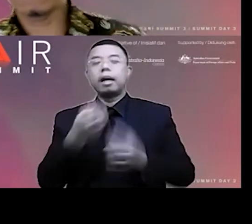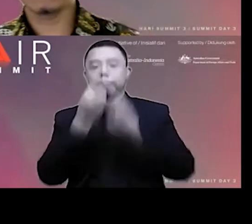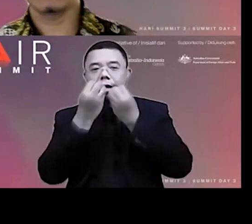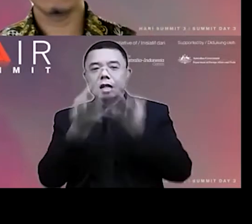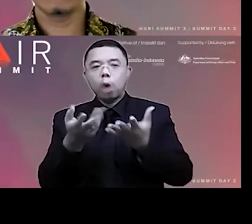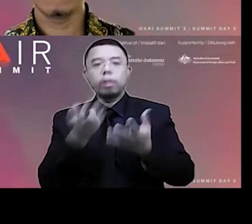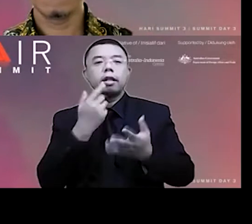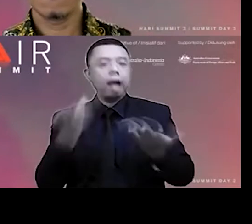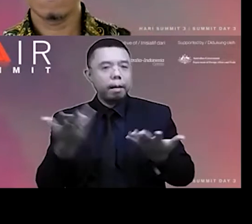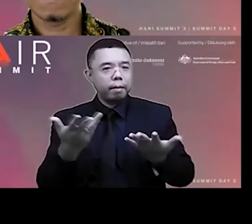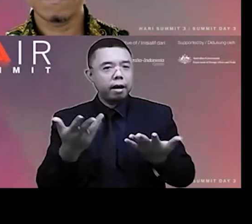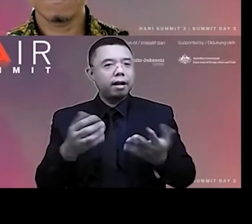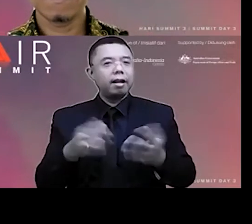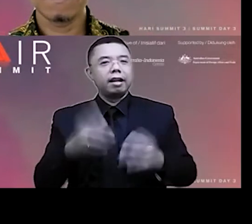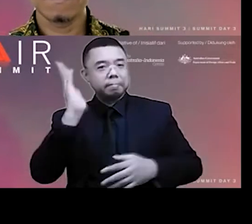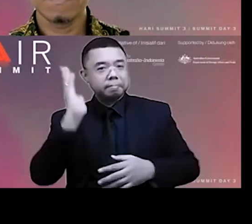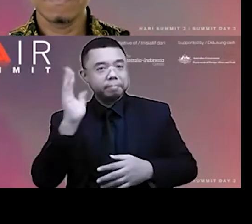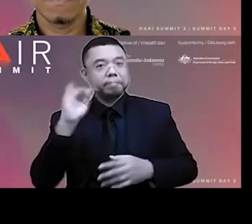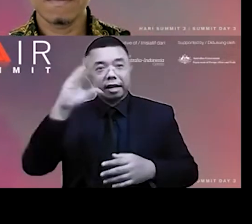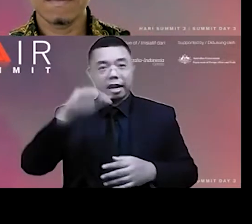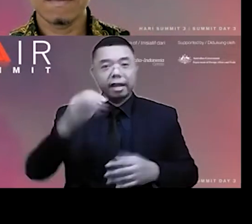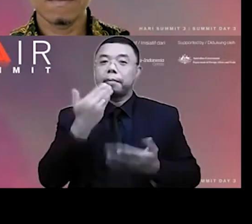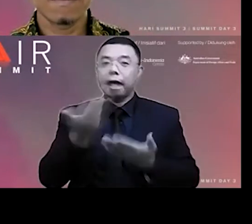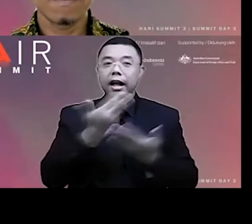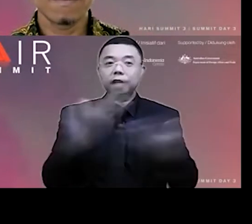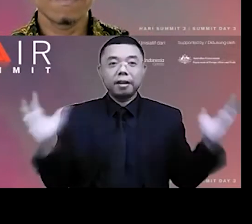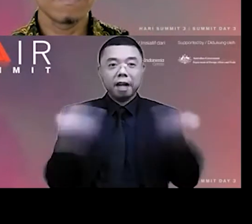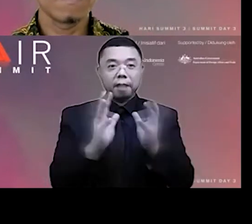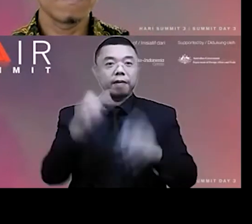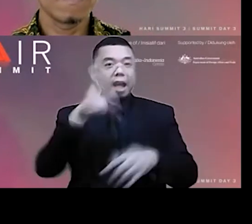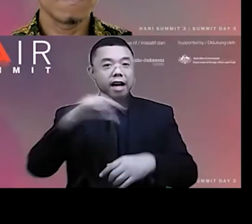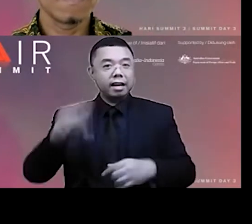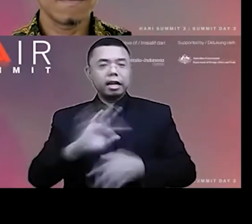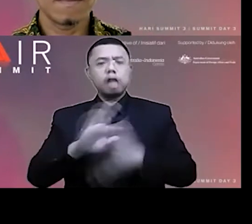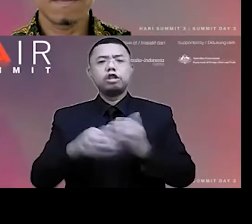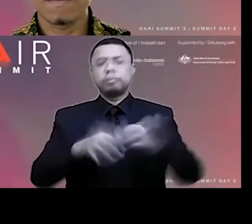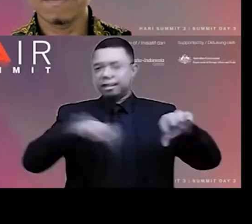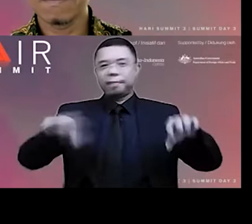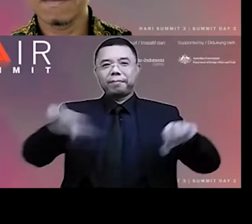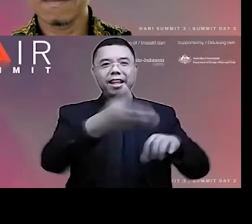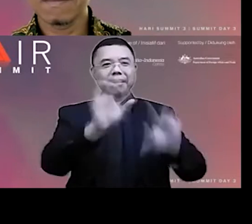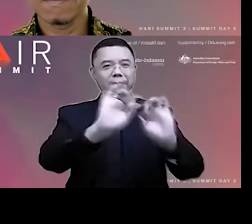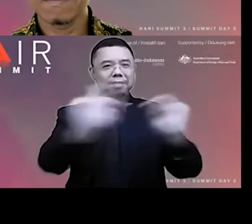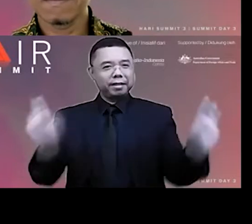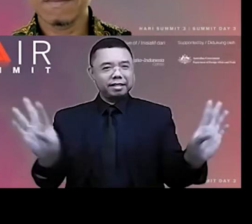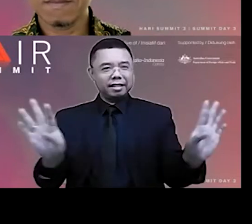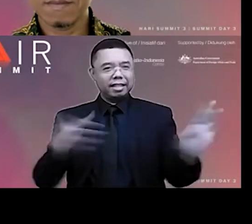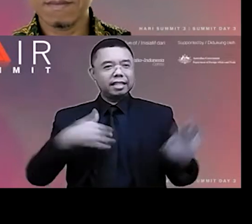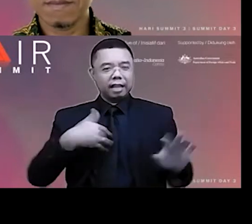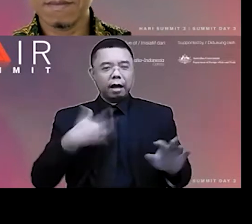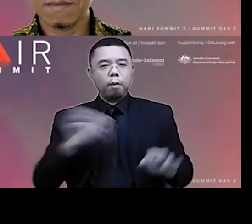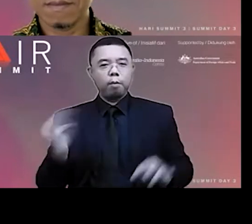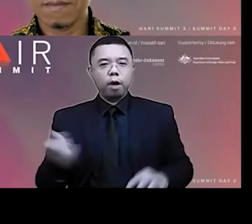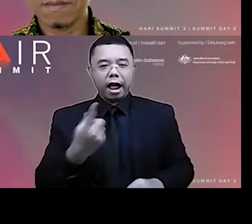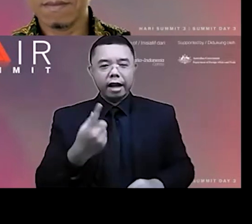your different locations. I'm going to start off by helping the audience by giving them a bit of a